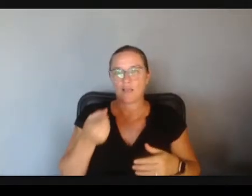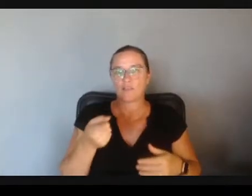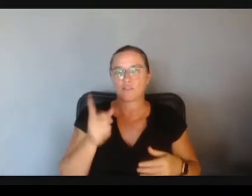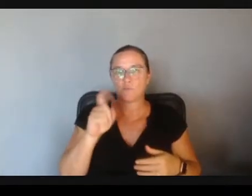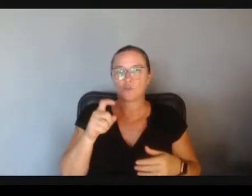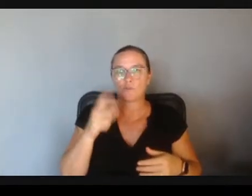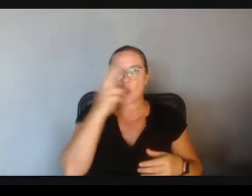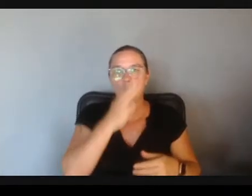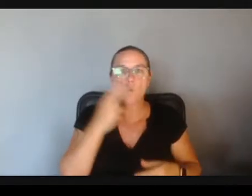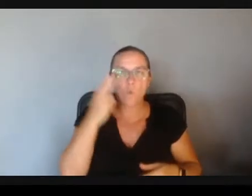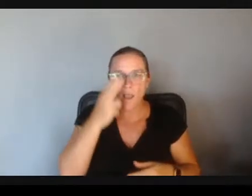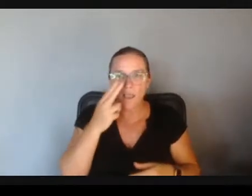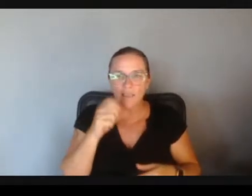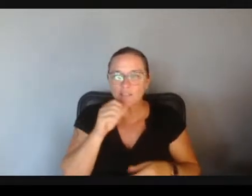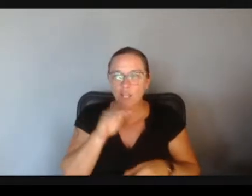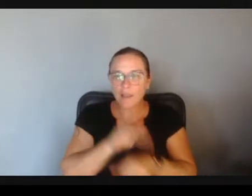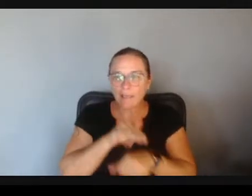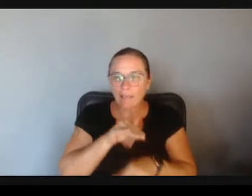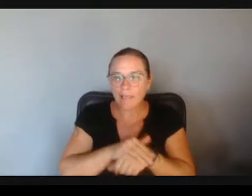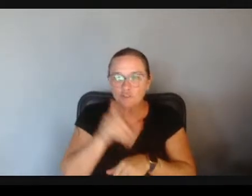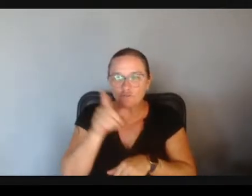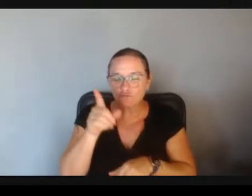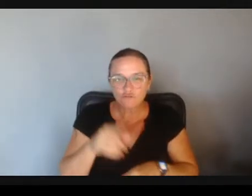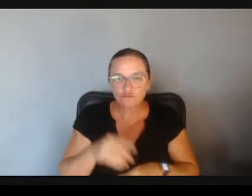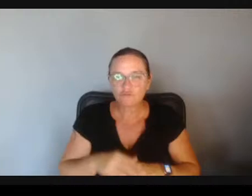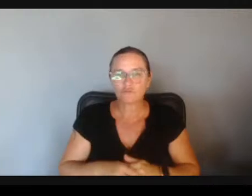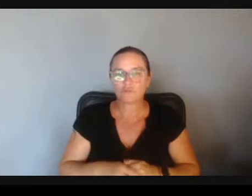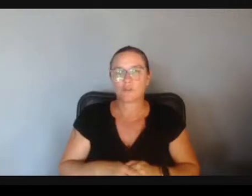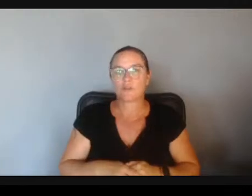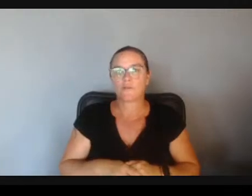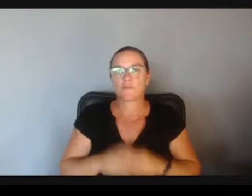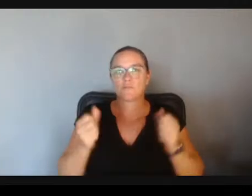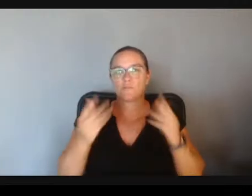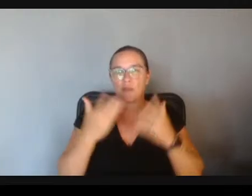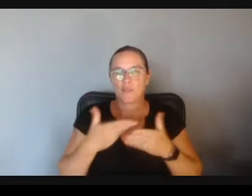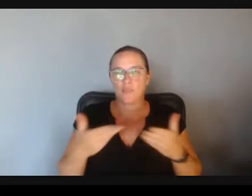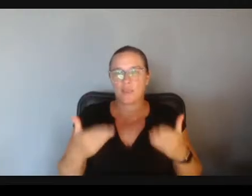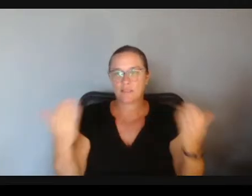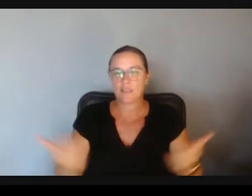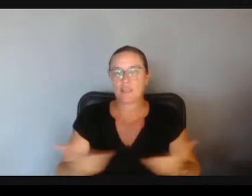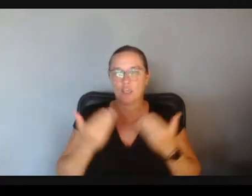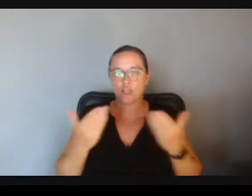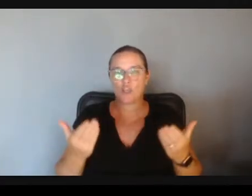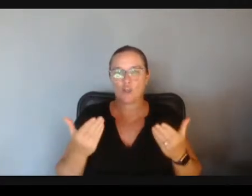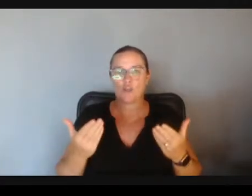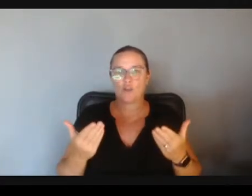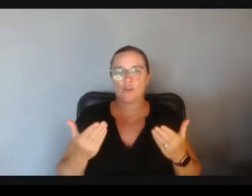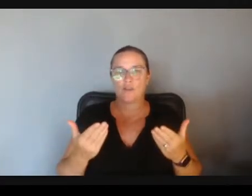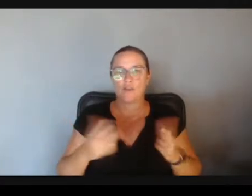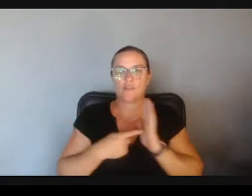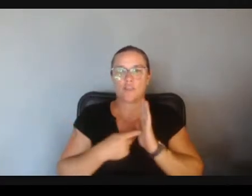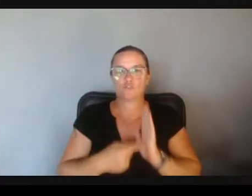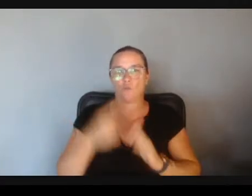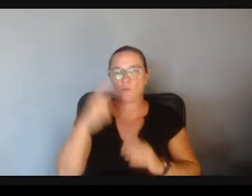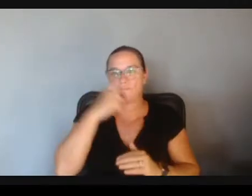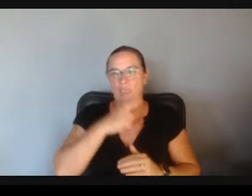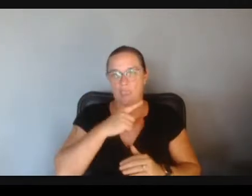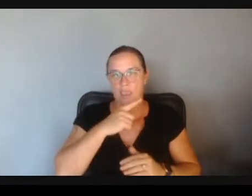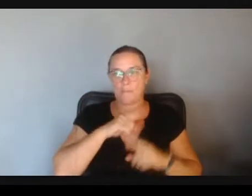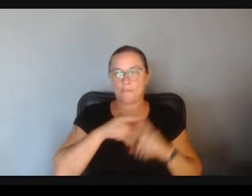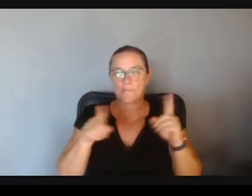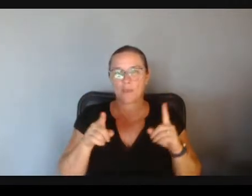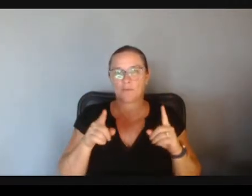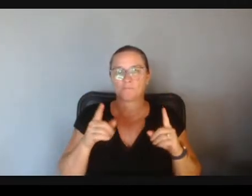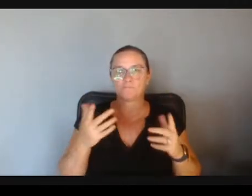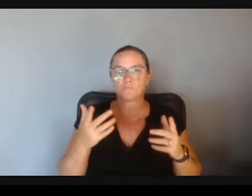Hawaii. That's not English. No. There's so many things here that are indicators. So this is fake, but you got to like